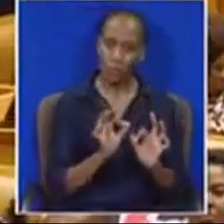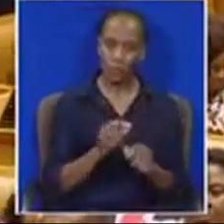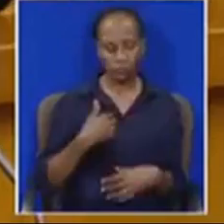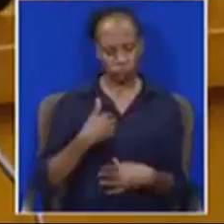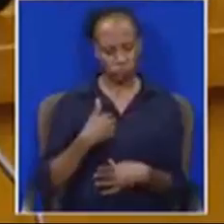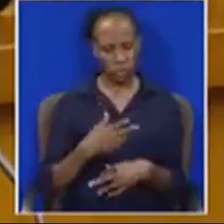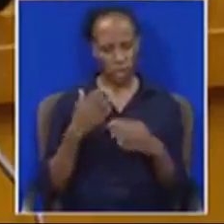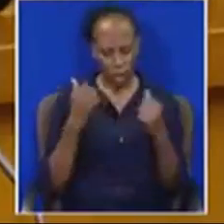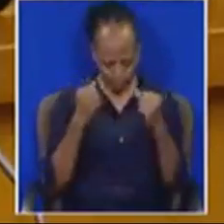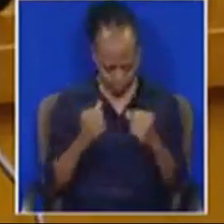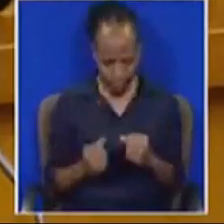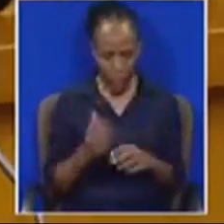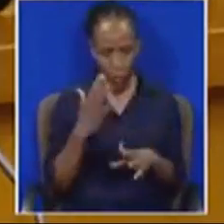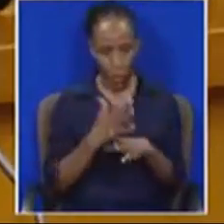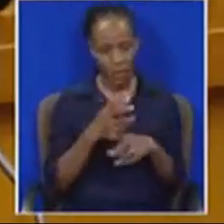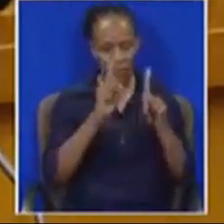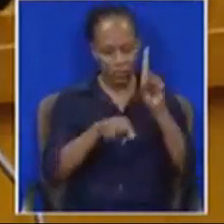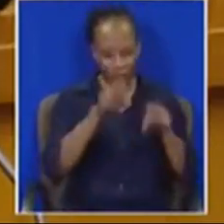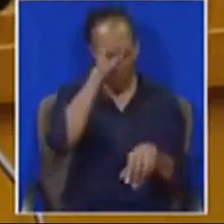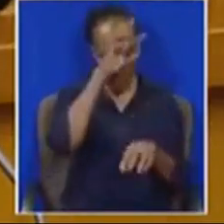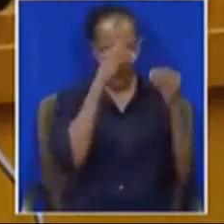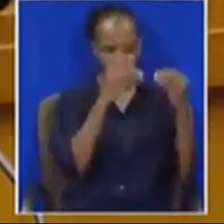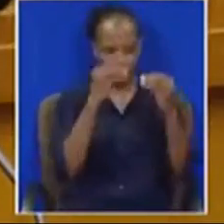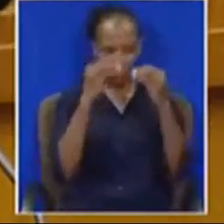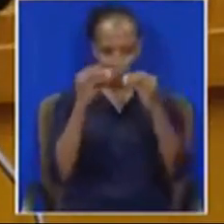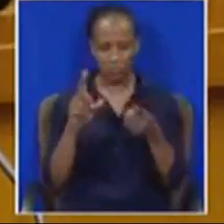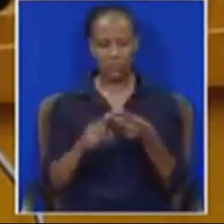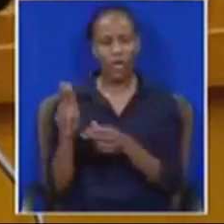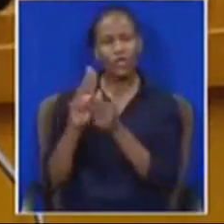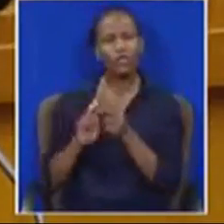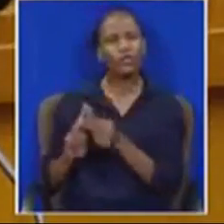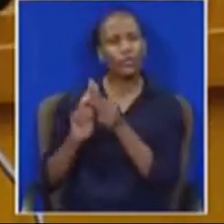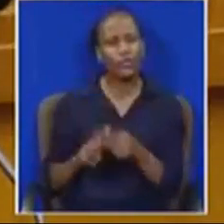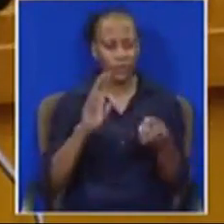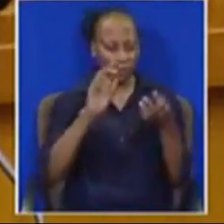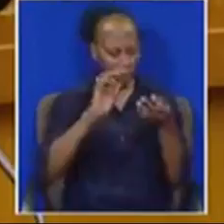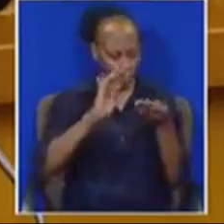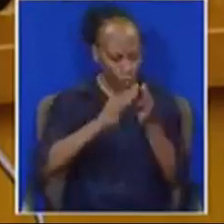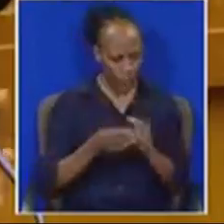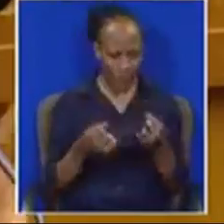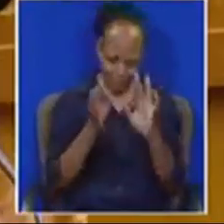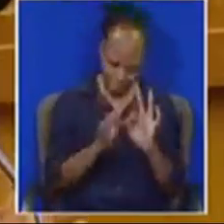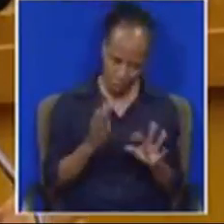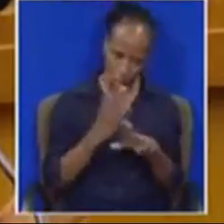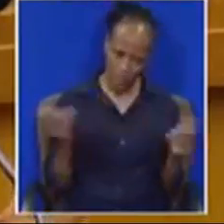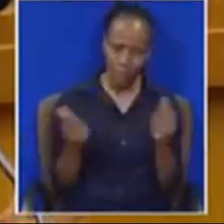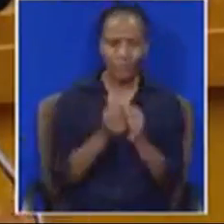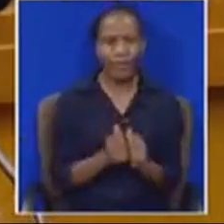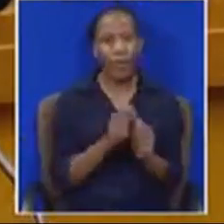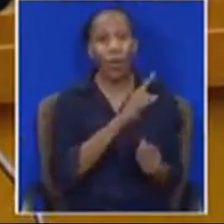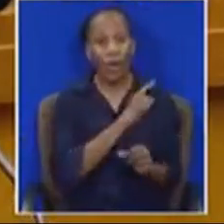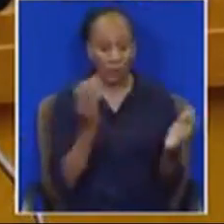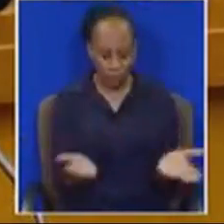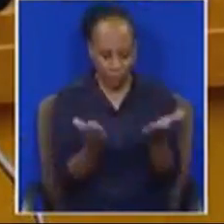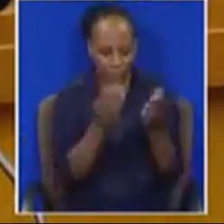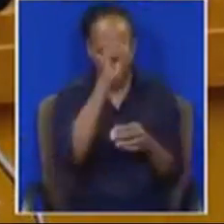work with mining companies, with unions and communities to grow this sector,